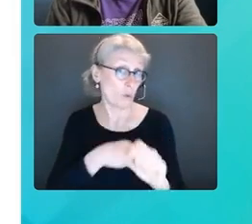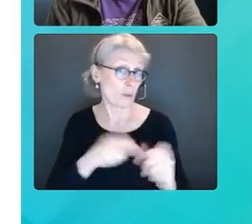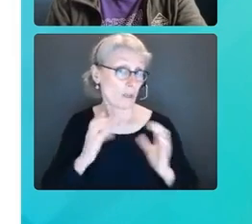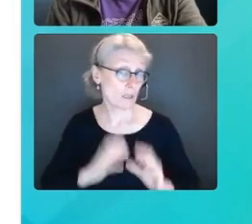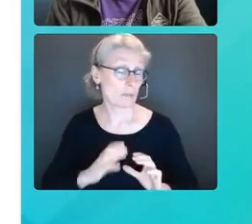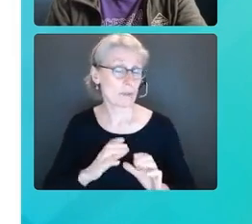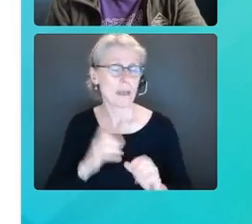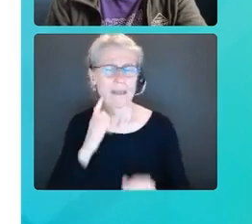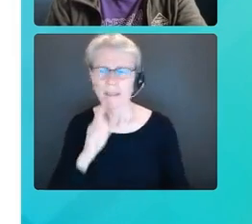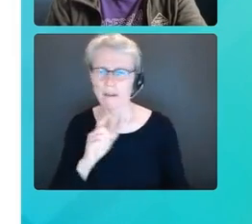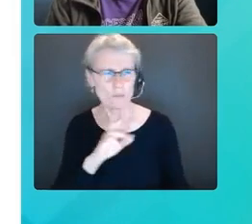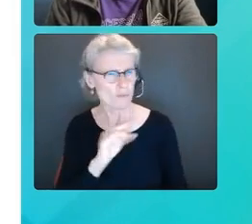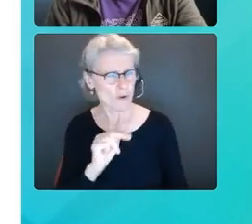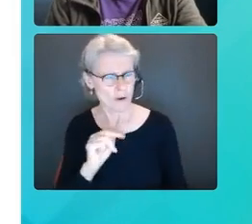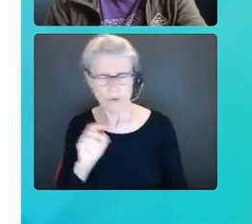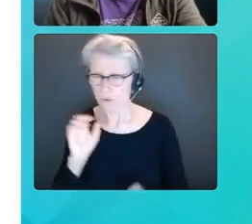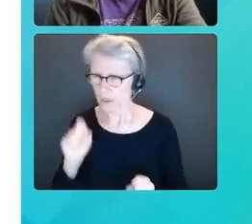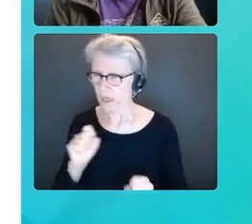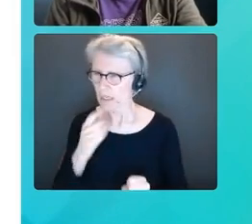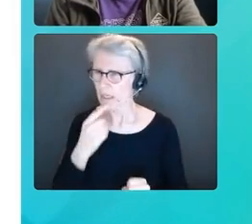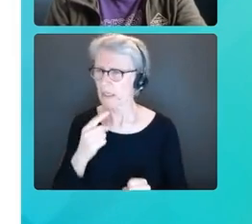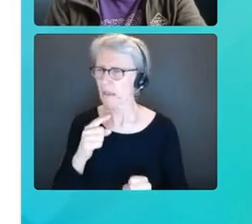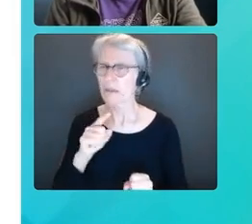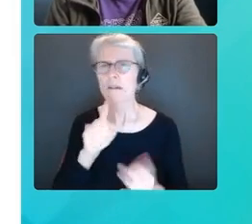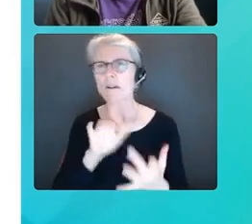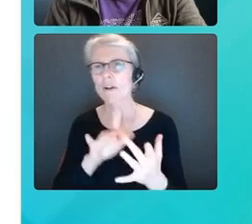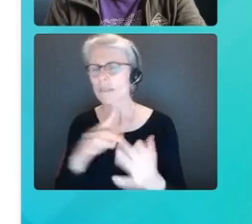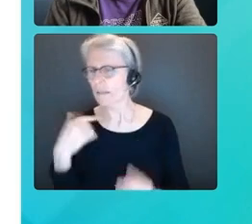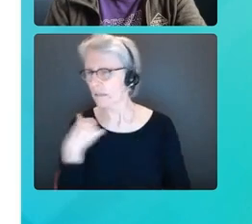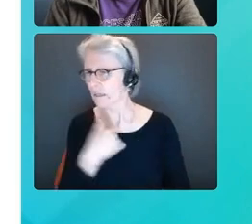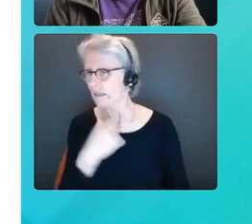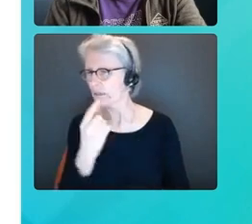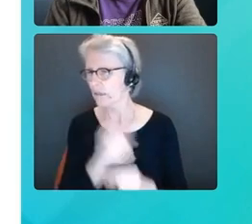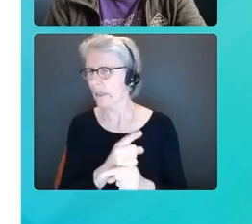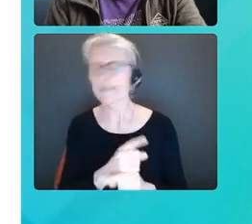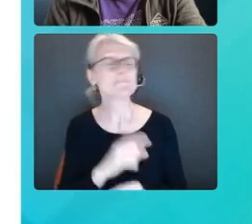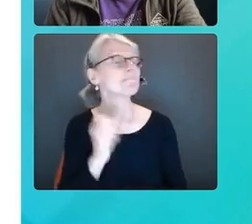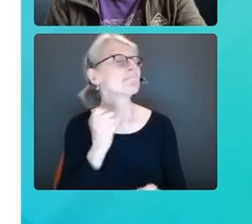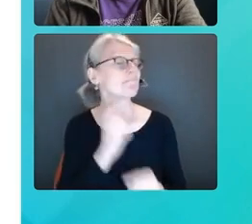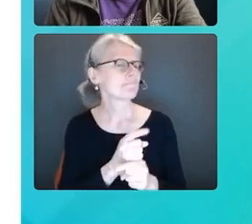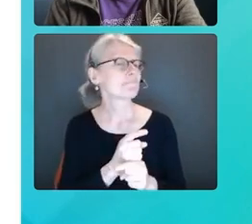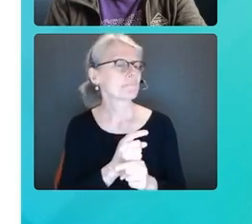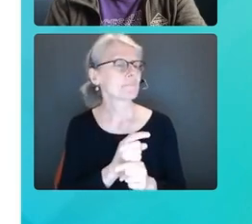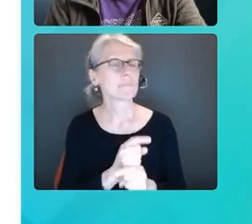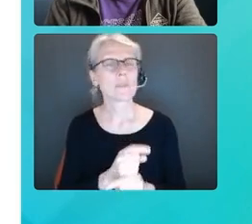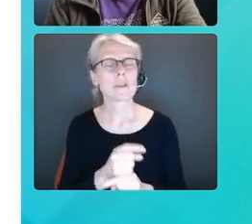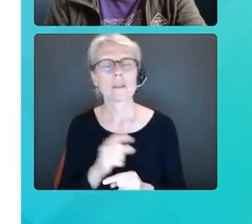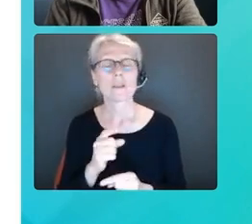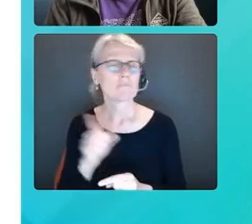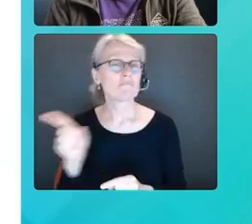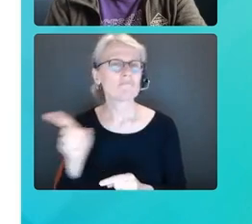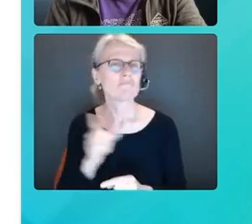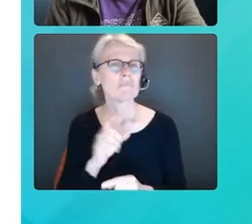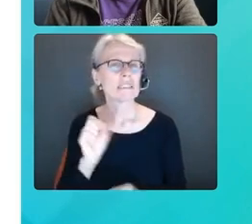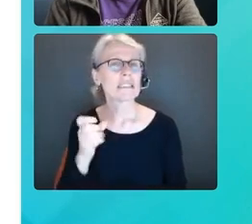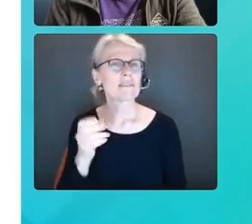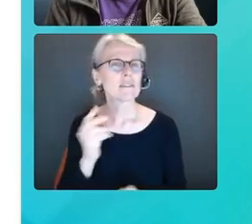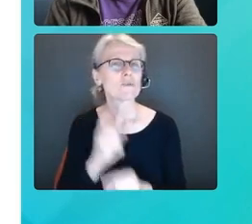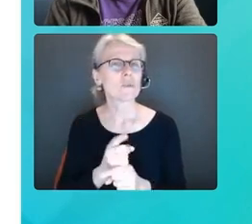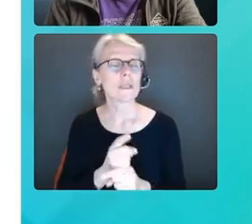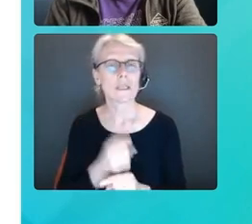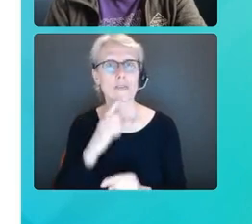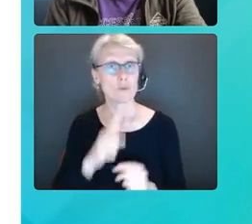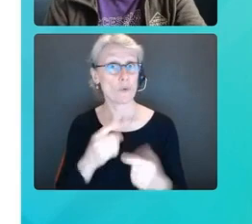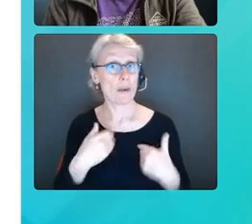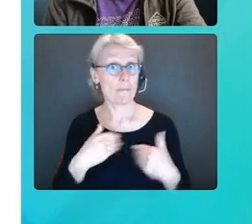me out, Ron. I think it's on our public site. It says contact us, I think. It does. So for Stephen is exactly correct. If you're an existing customer,